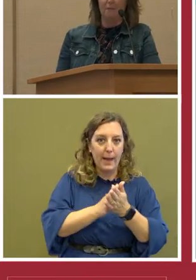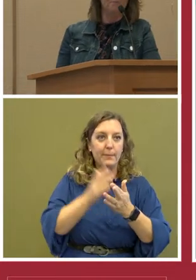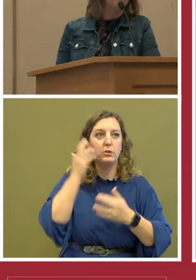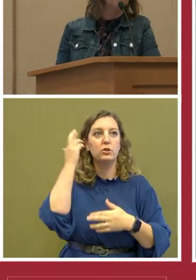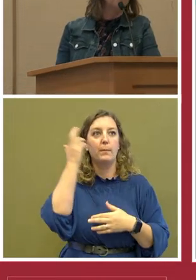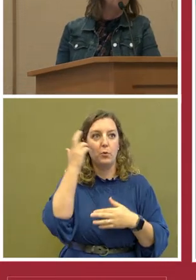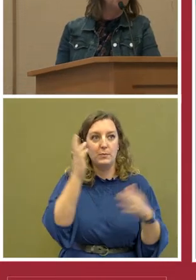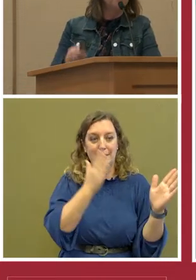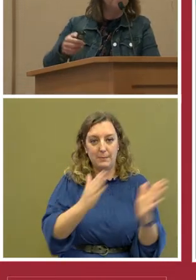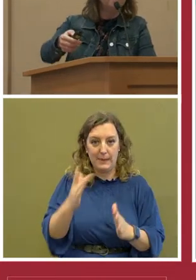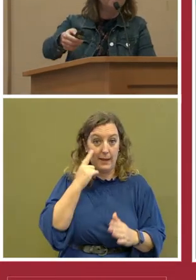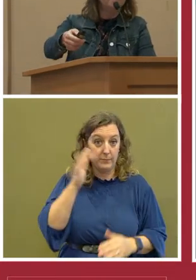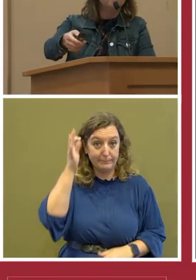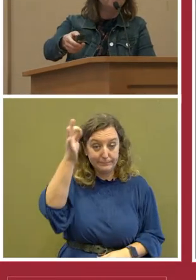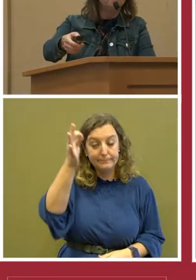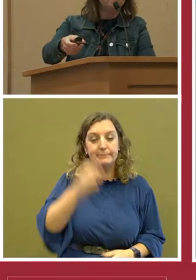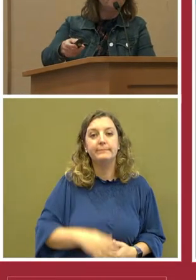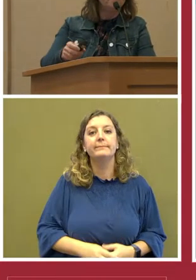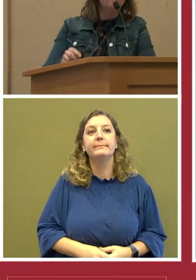and a plan for their future.